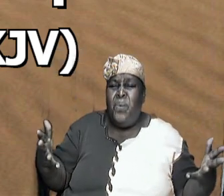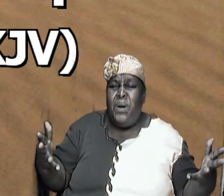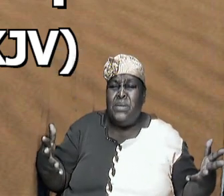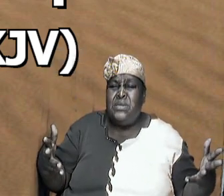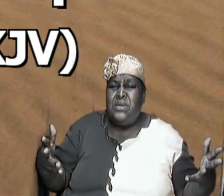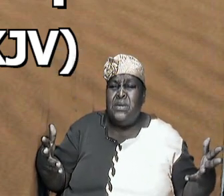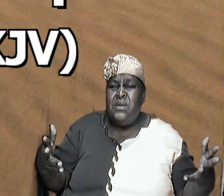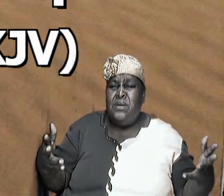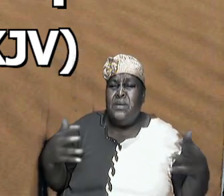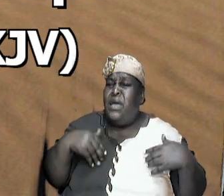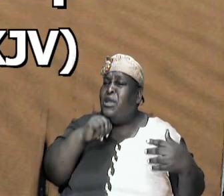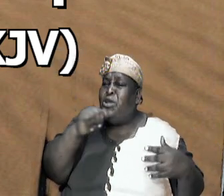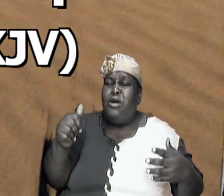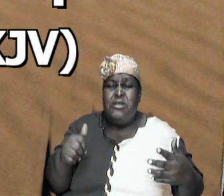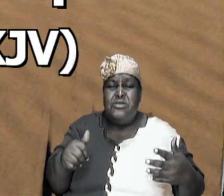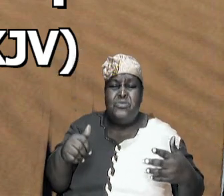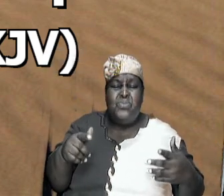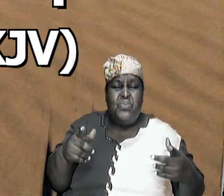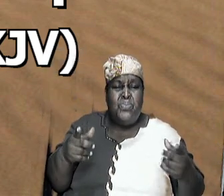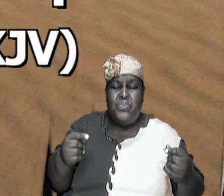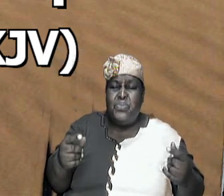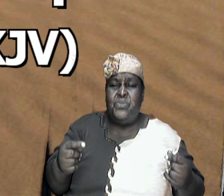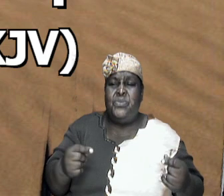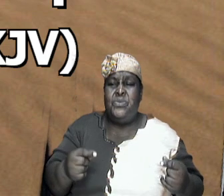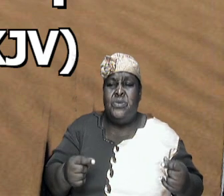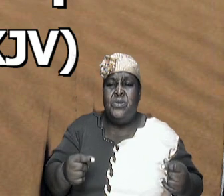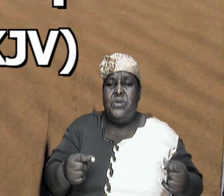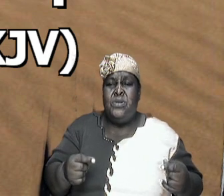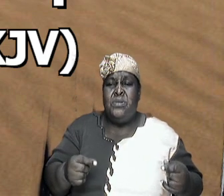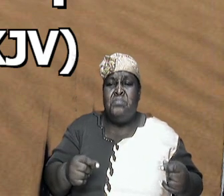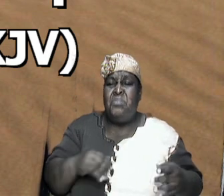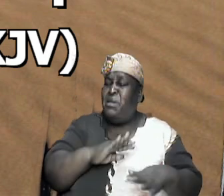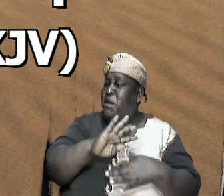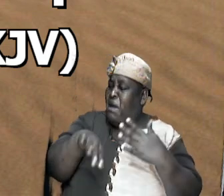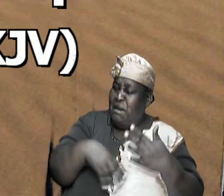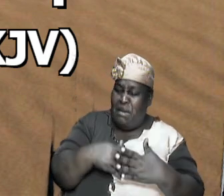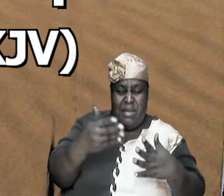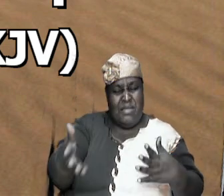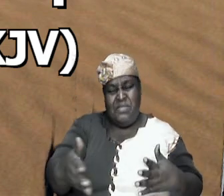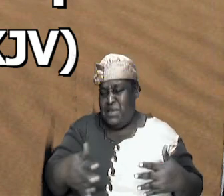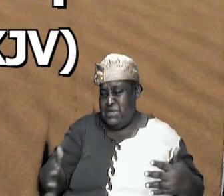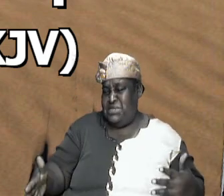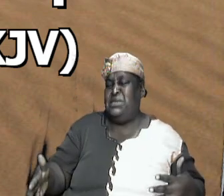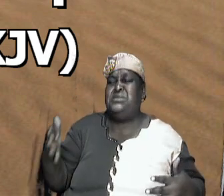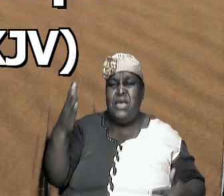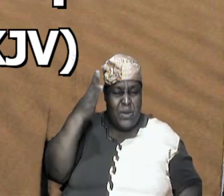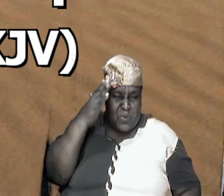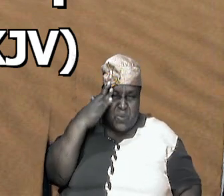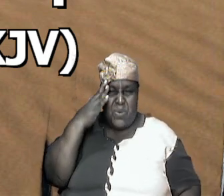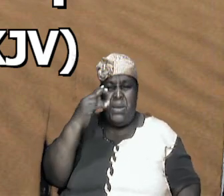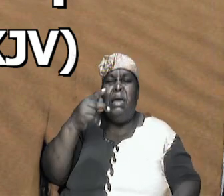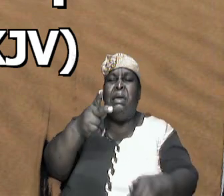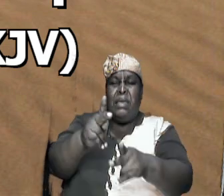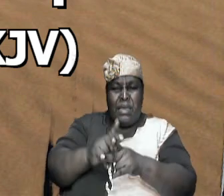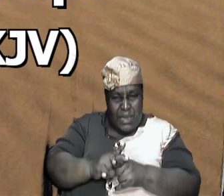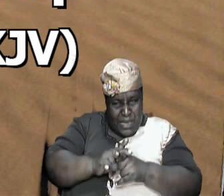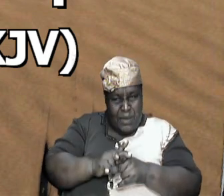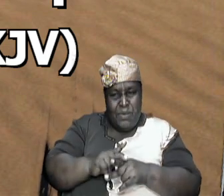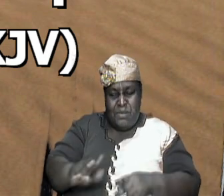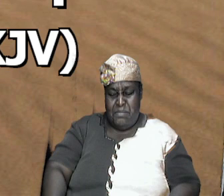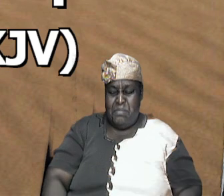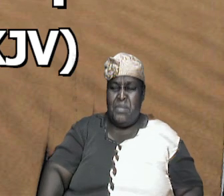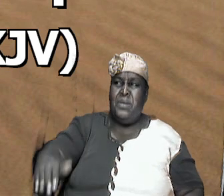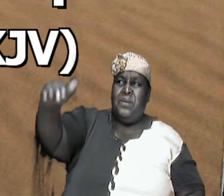I? Right? So the man said, all of these things, I am aware of them, and I have kept them from I was a youth